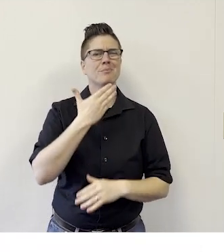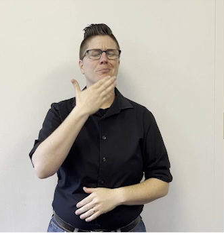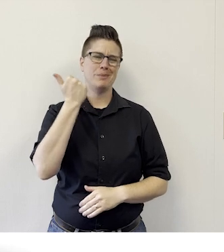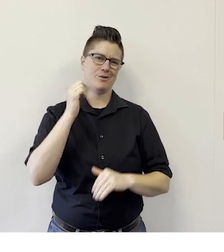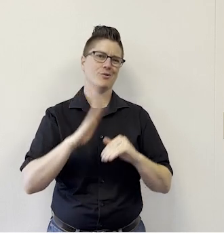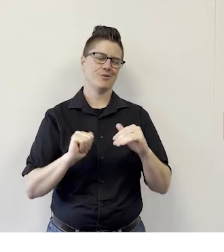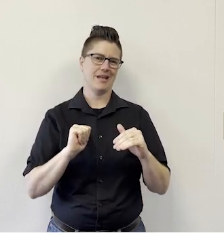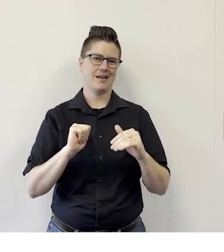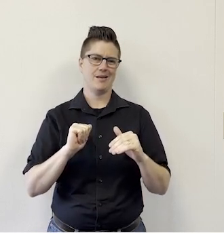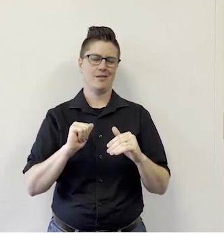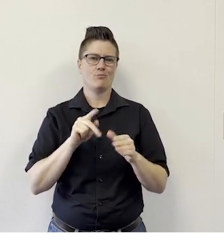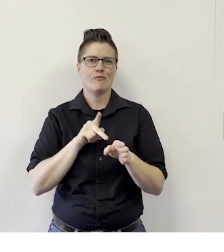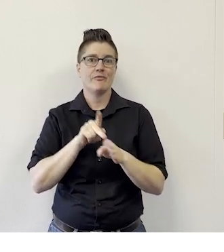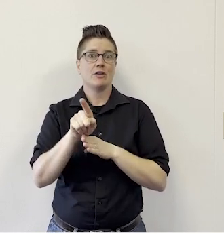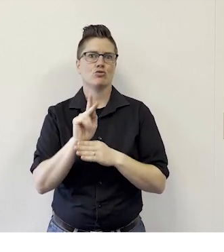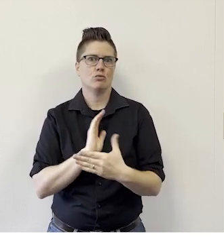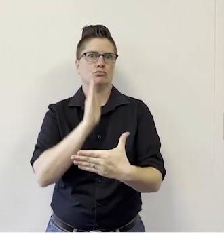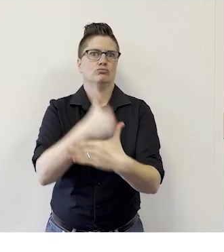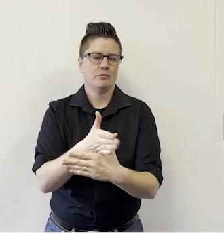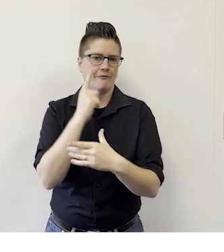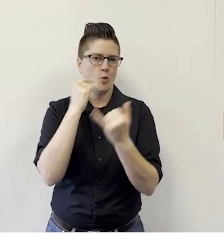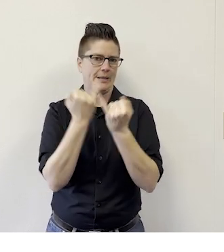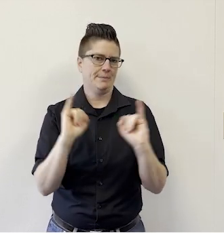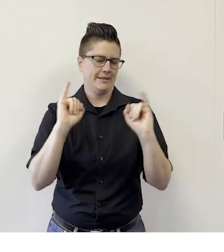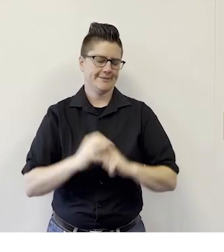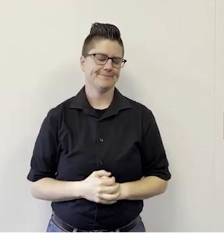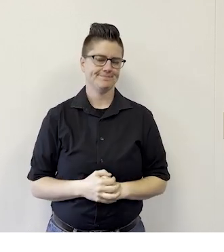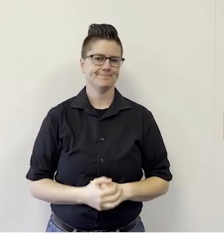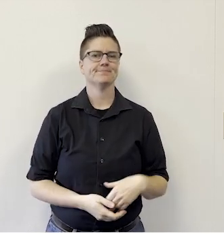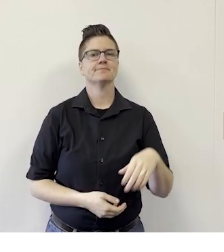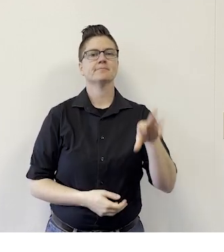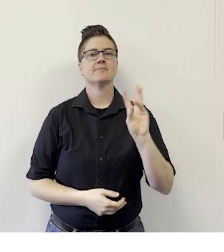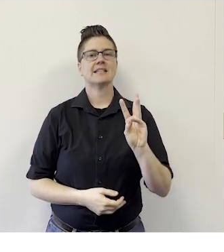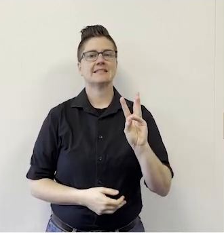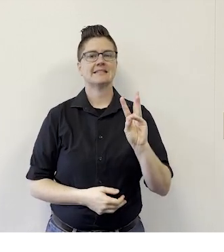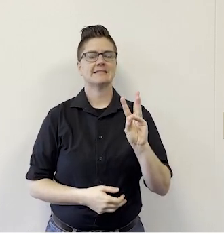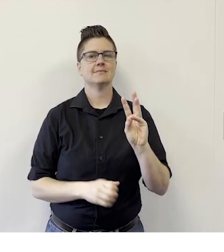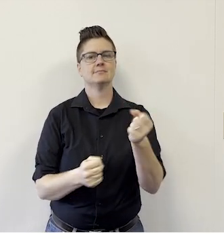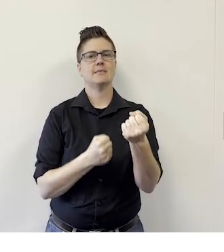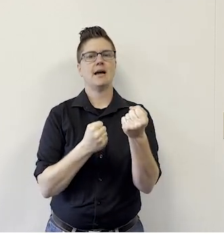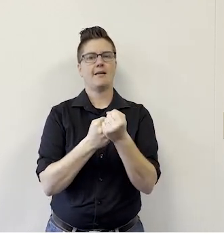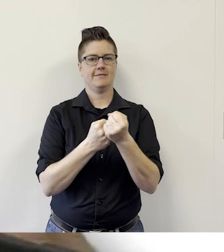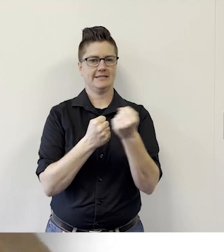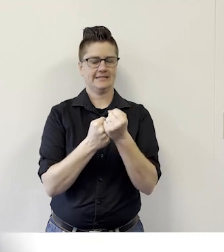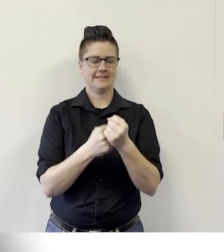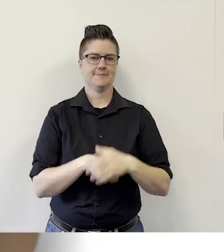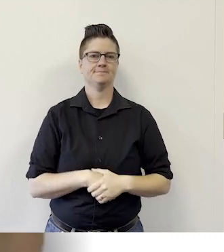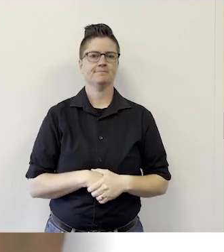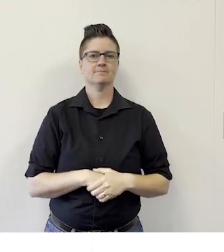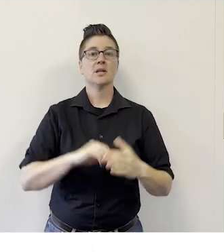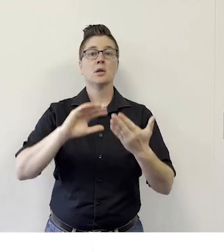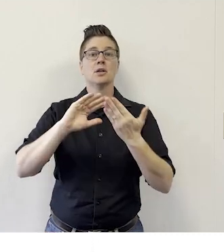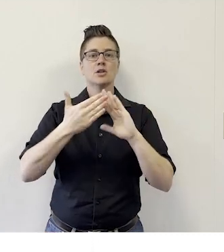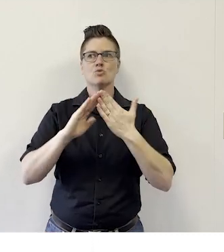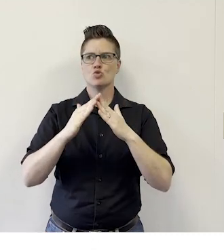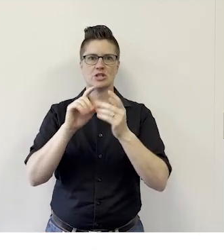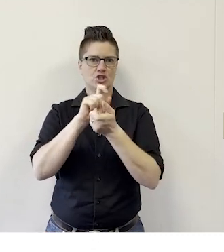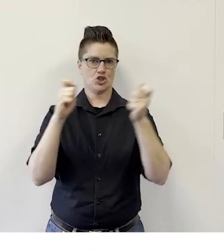other works better than professional intervention in achieving independence. 6.